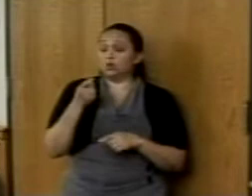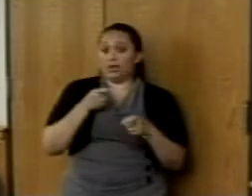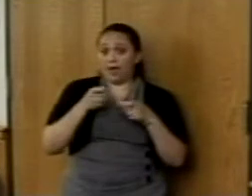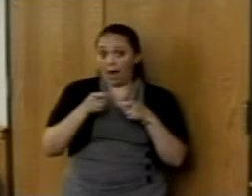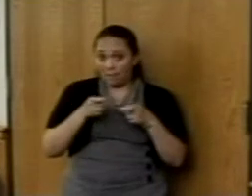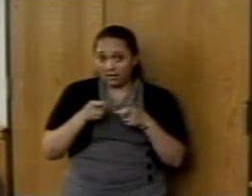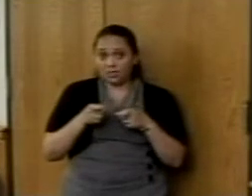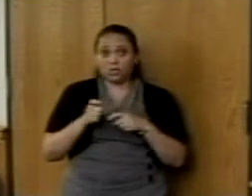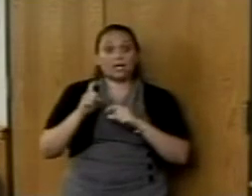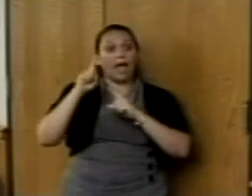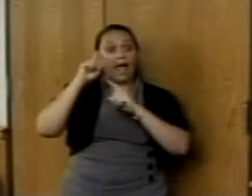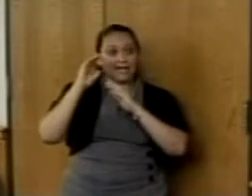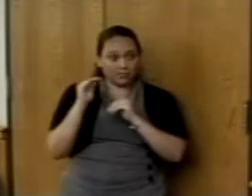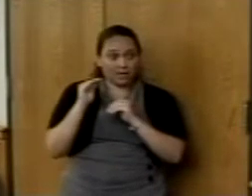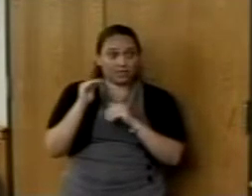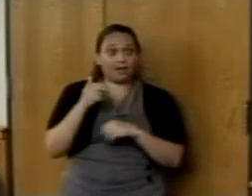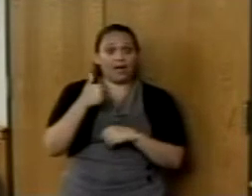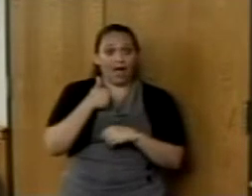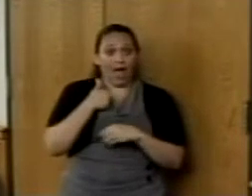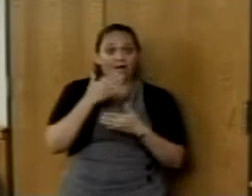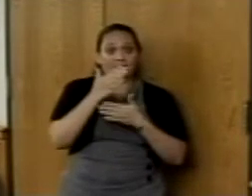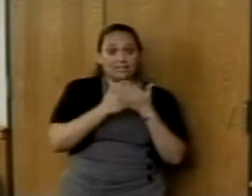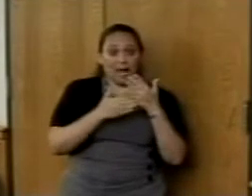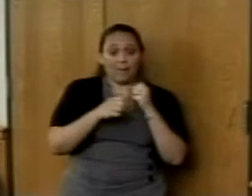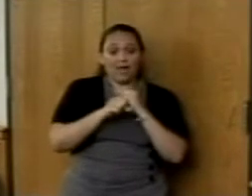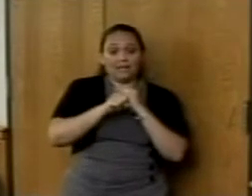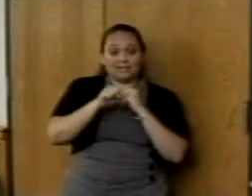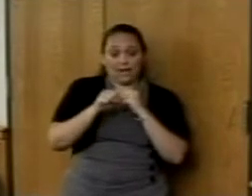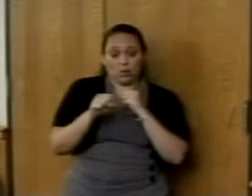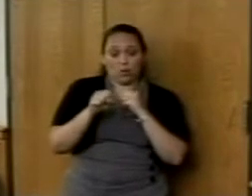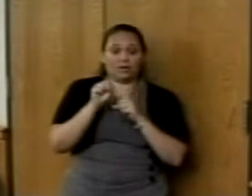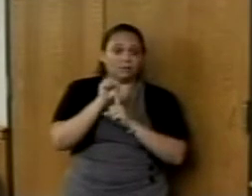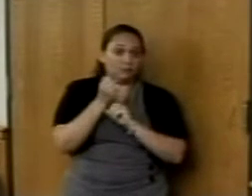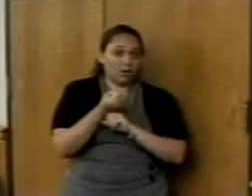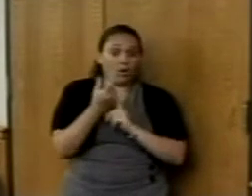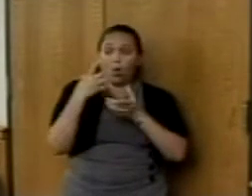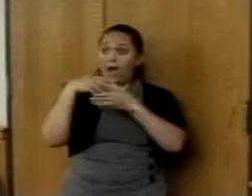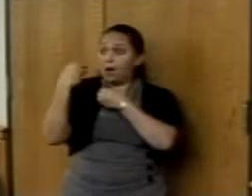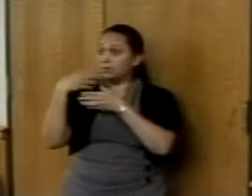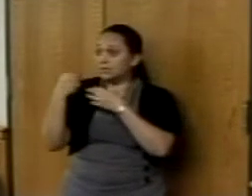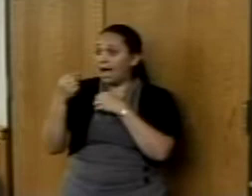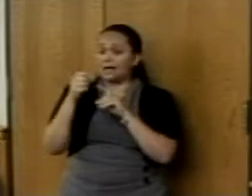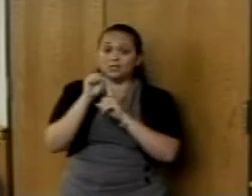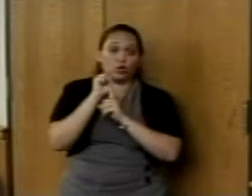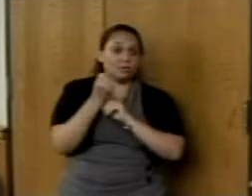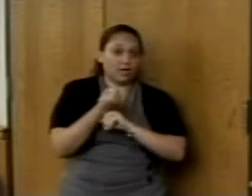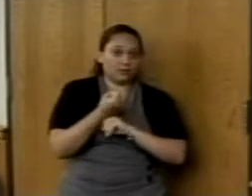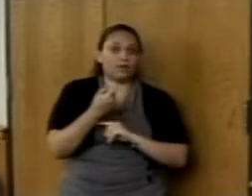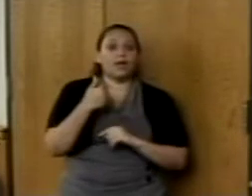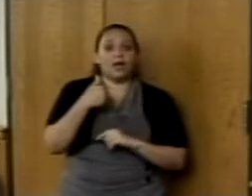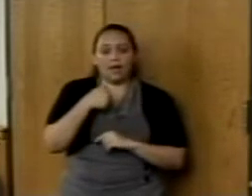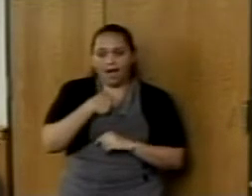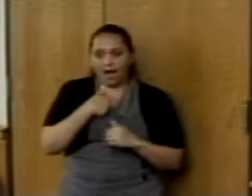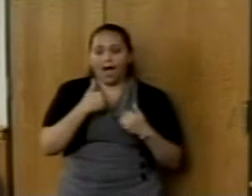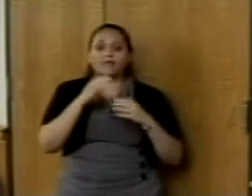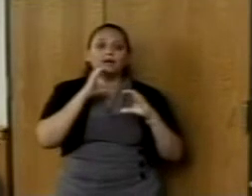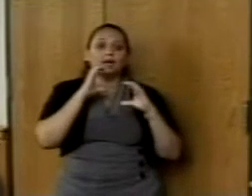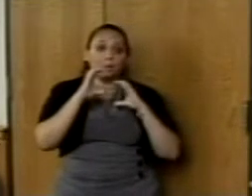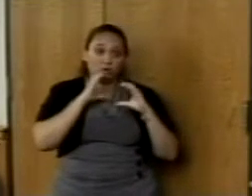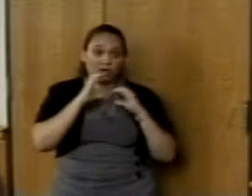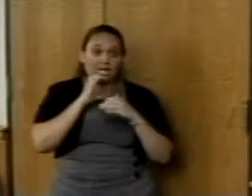administration expects that if there are extenuating circumstances or outside circumstances, that there be